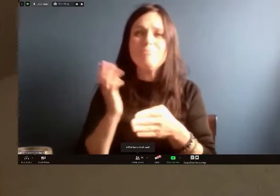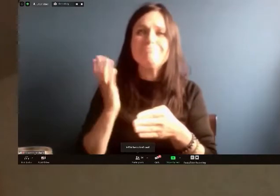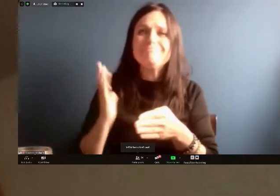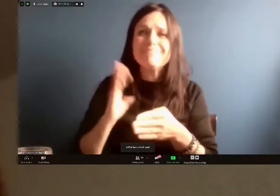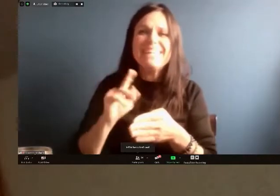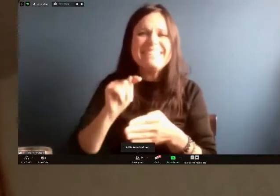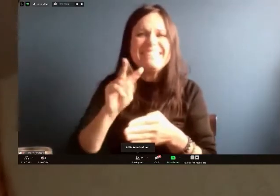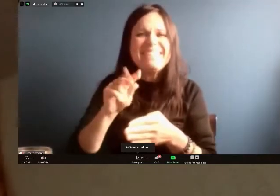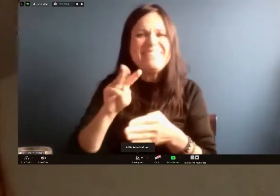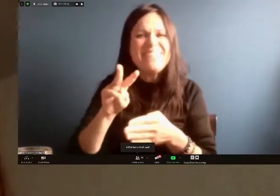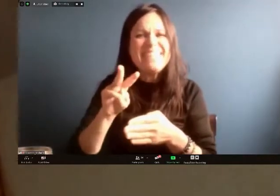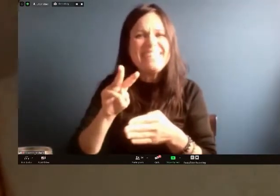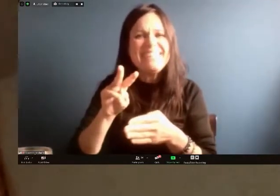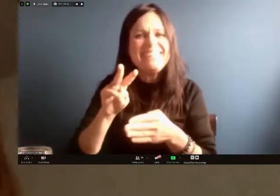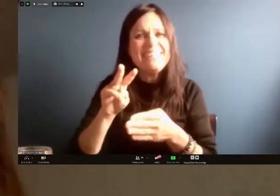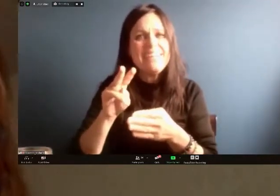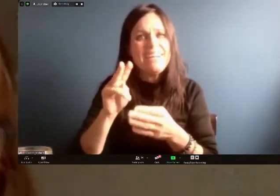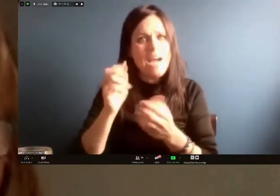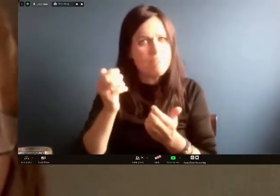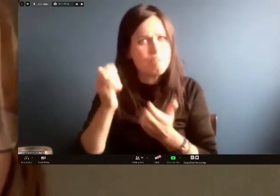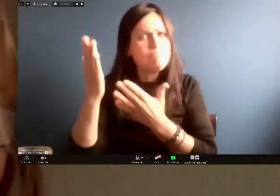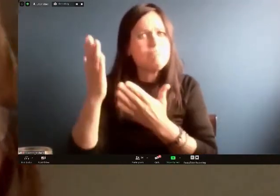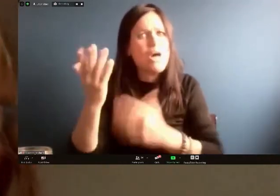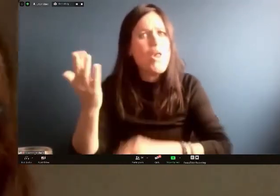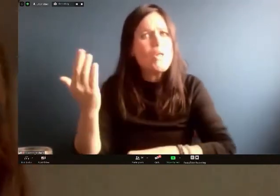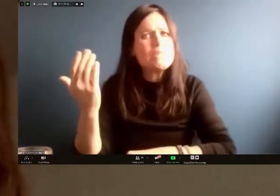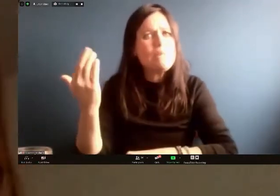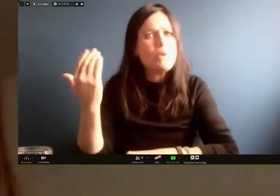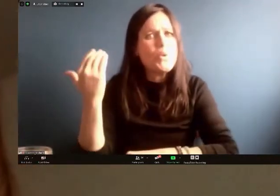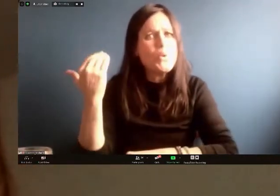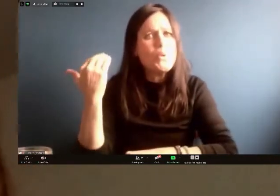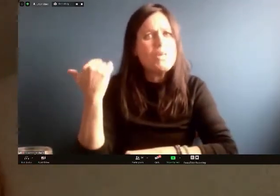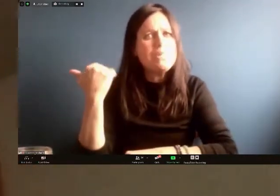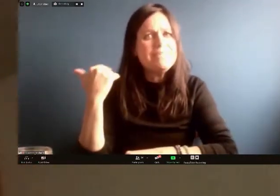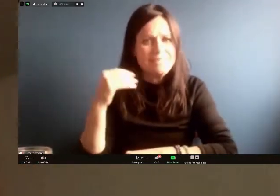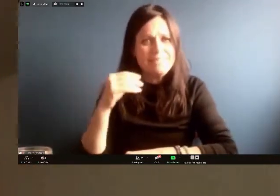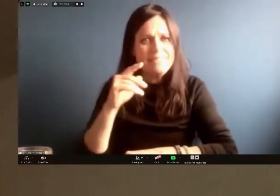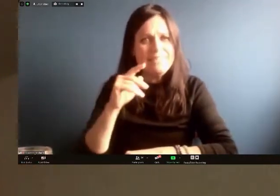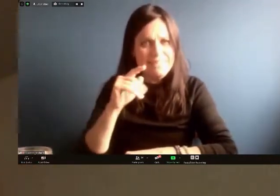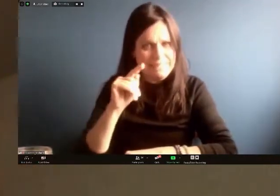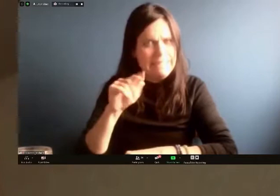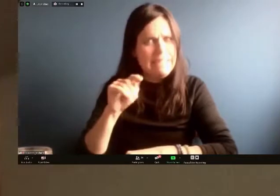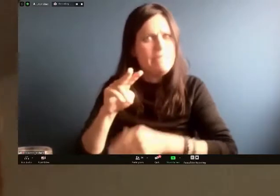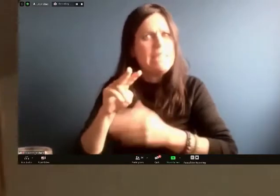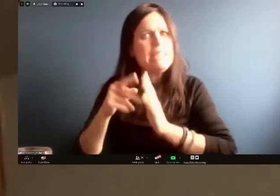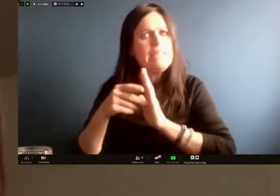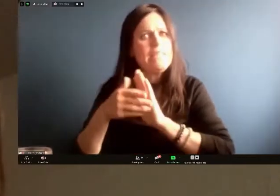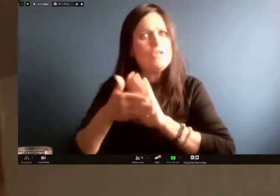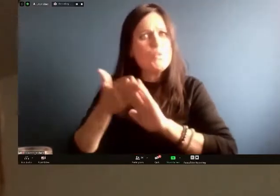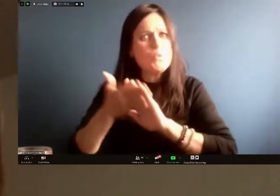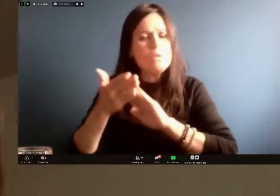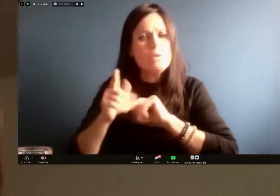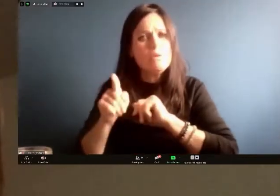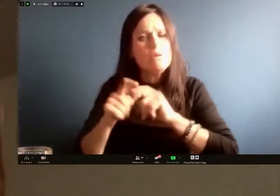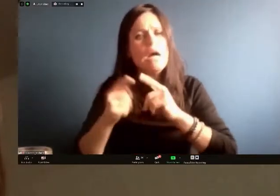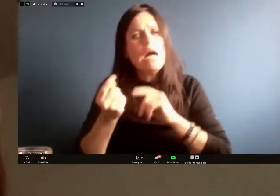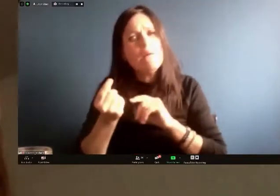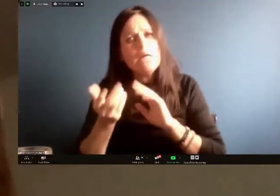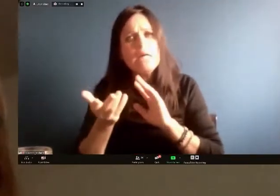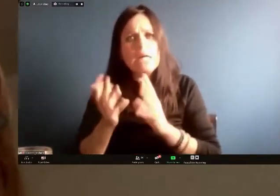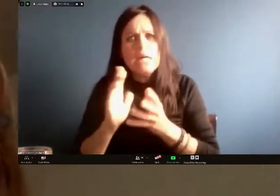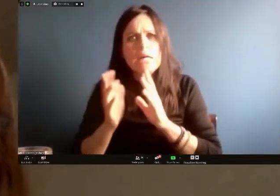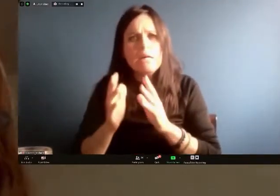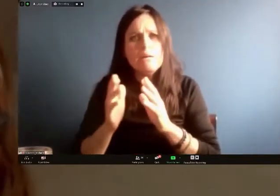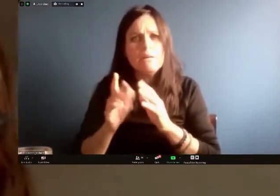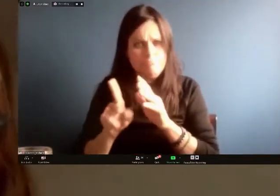that I had pitched a long, long time ago, had a bit of I guess, a resurgence